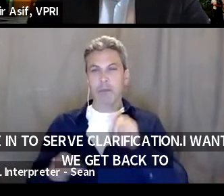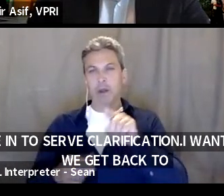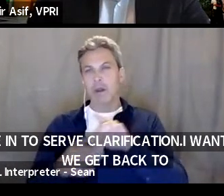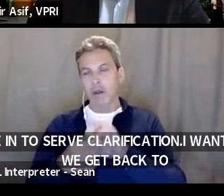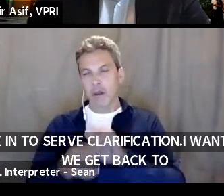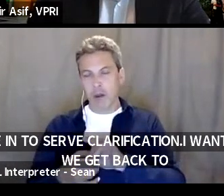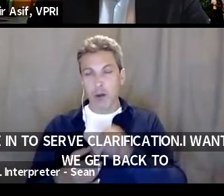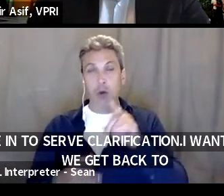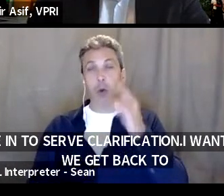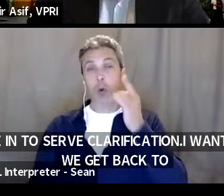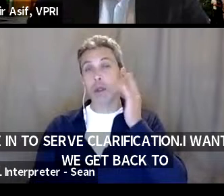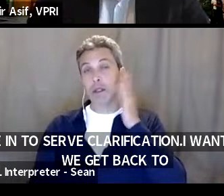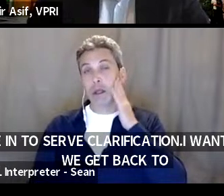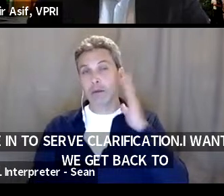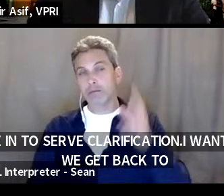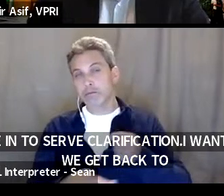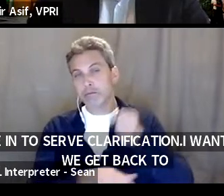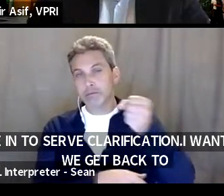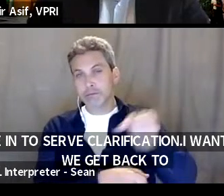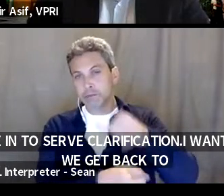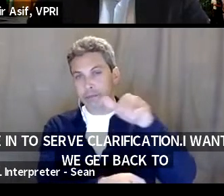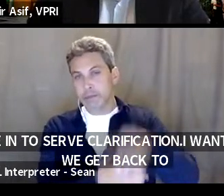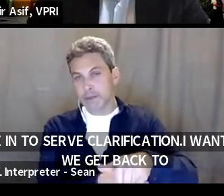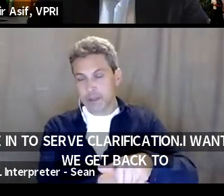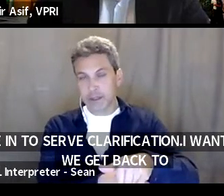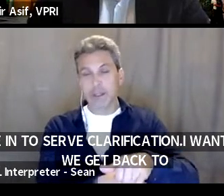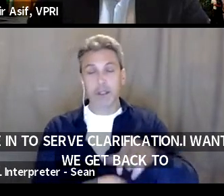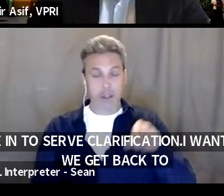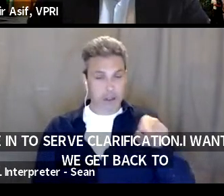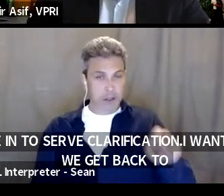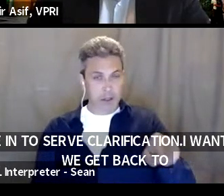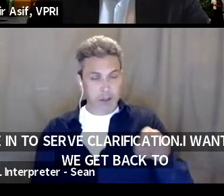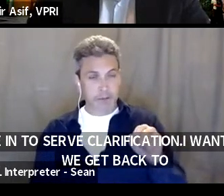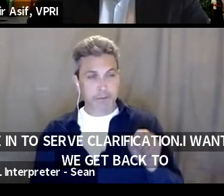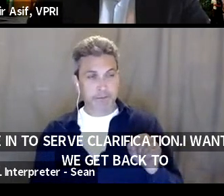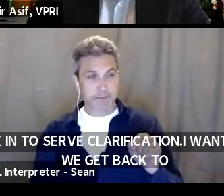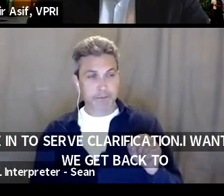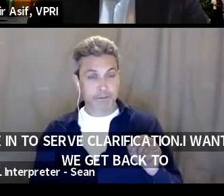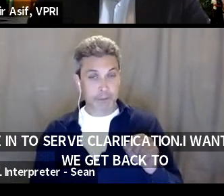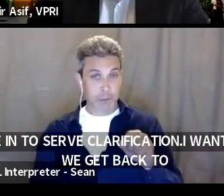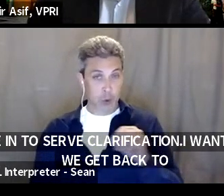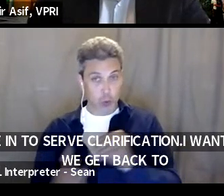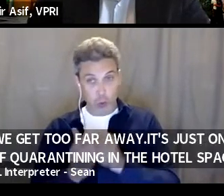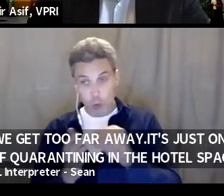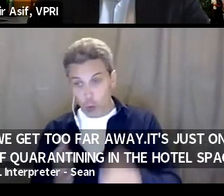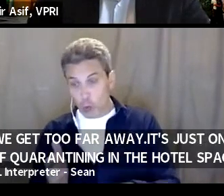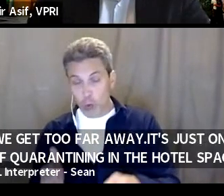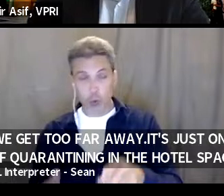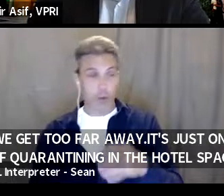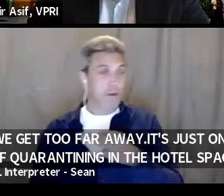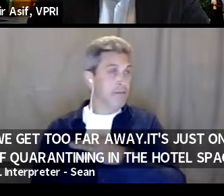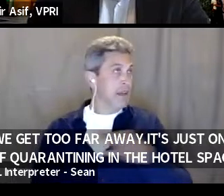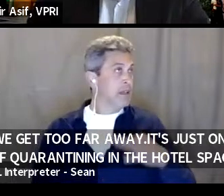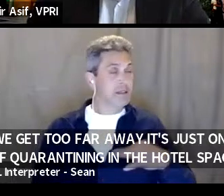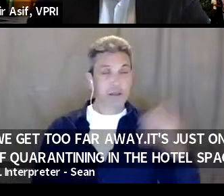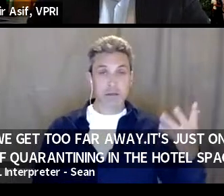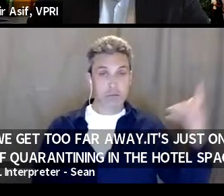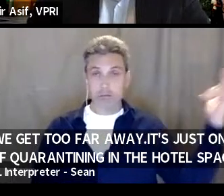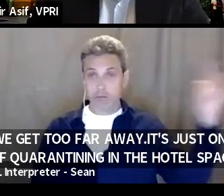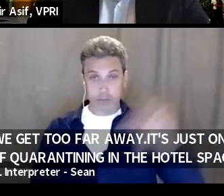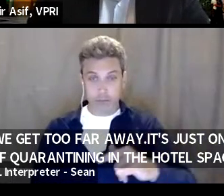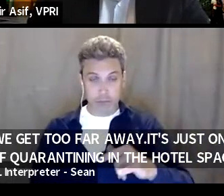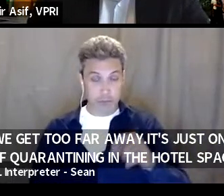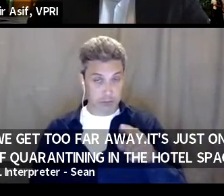in the hotel space. Will the students or faculty members who are quarantining, will they be expected to carry